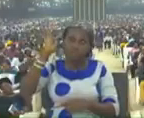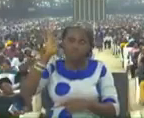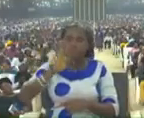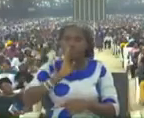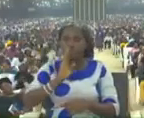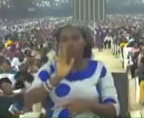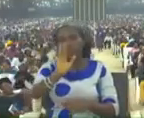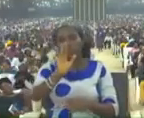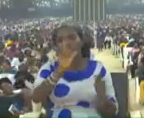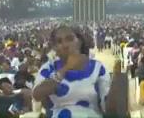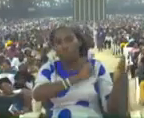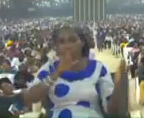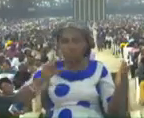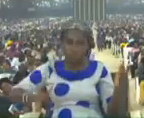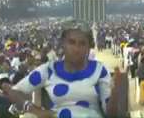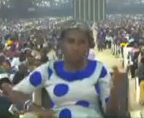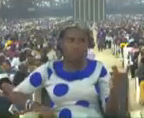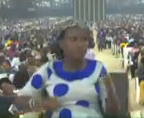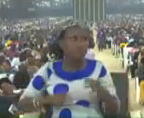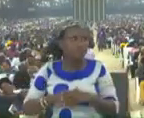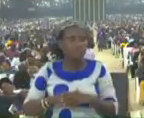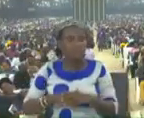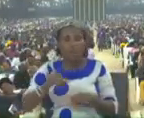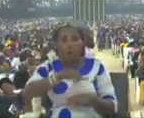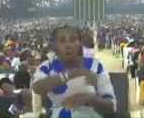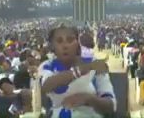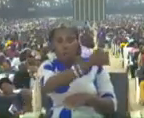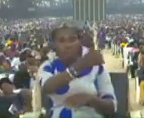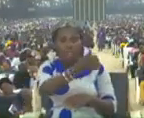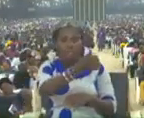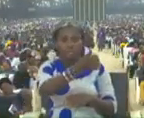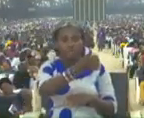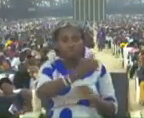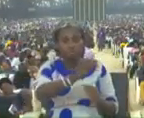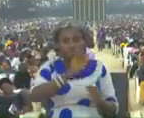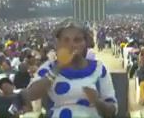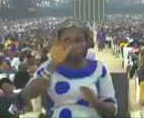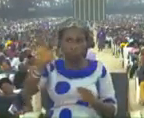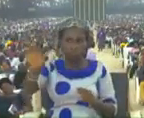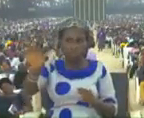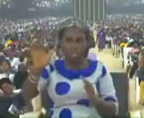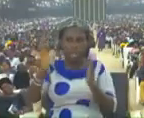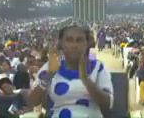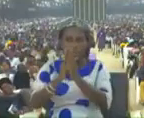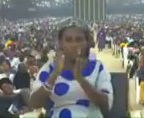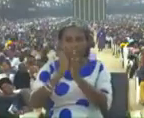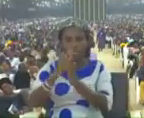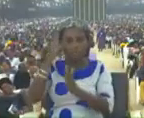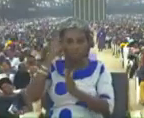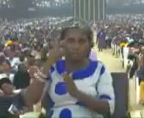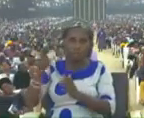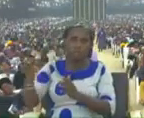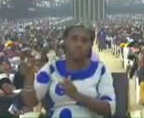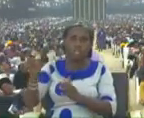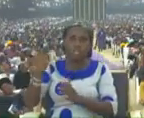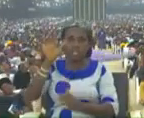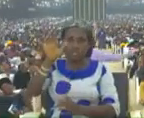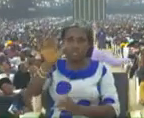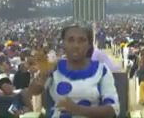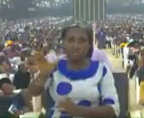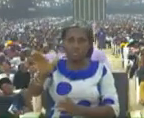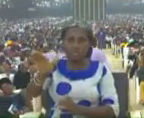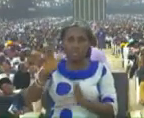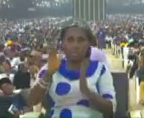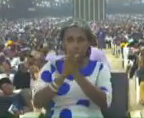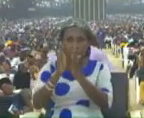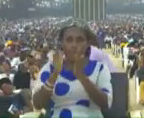And please, the rest of us, can we stretch our hands towards these people and intercede for them, that the one